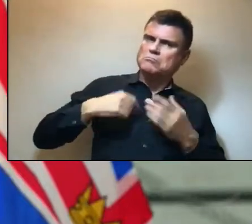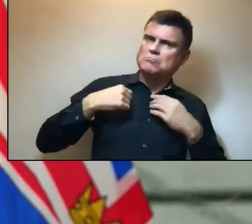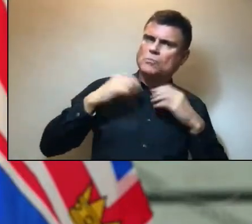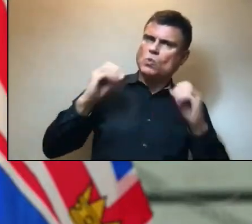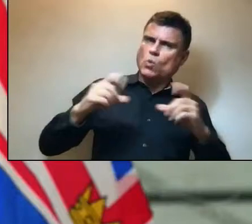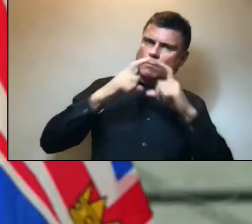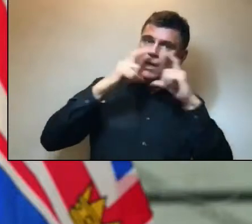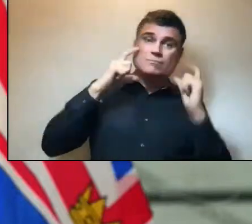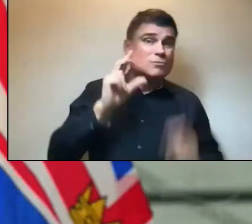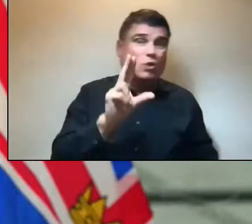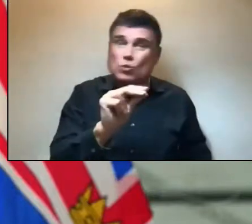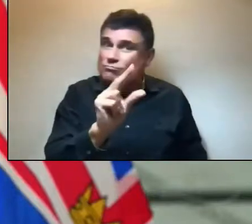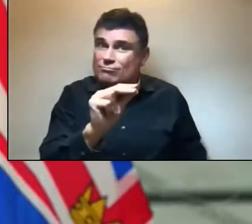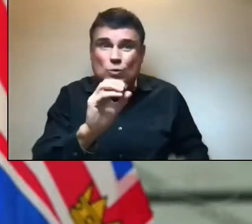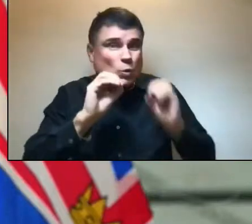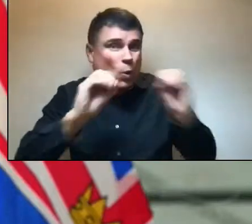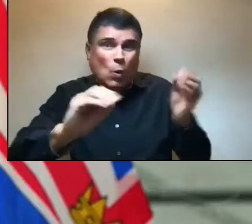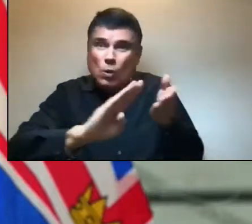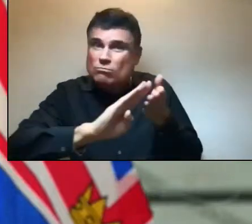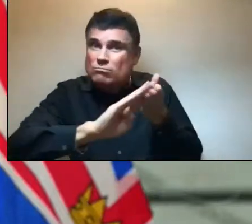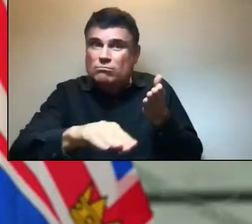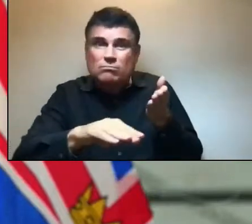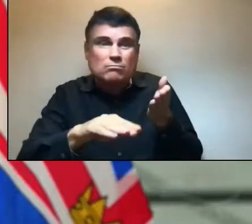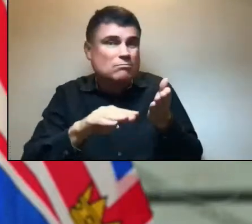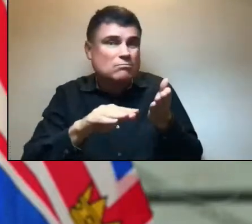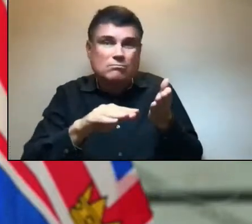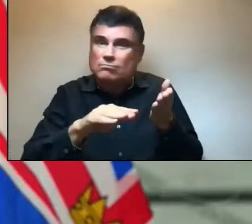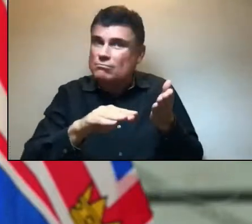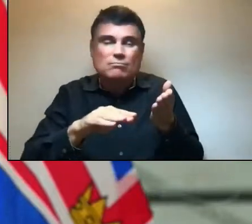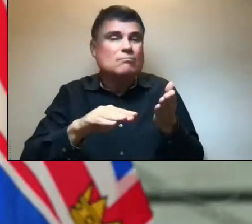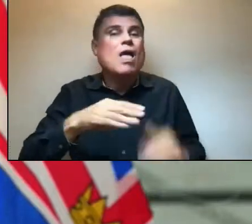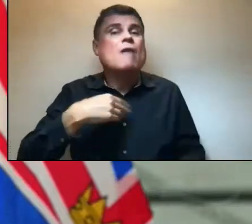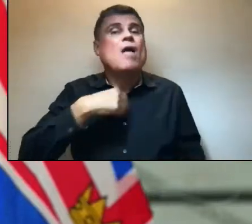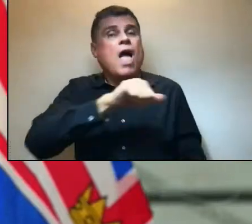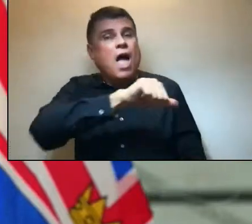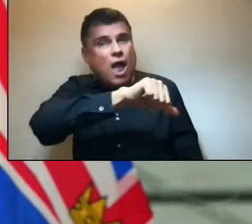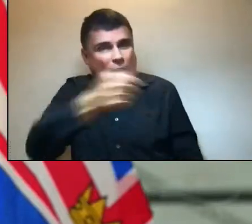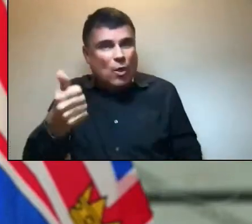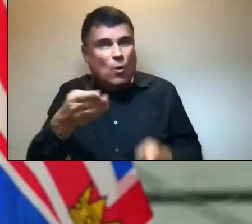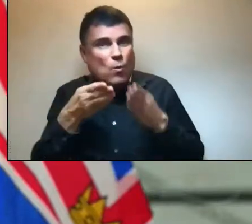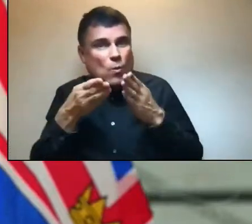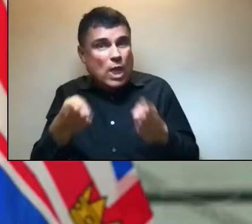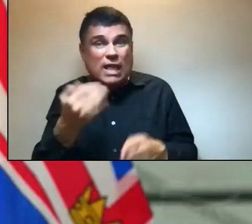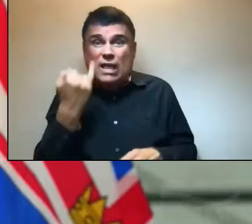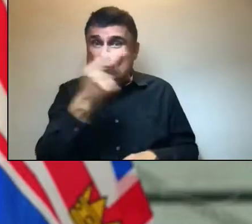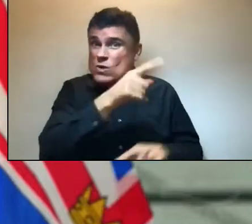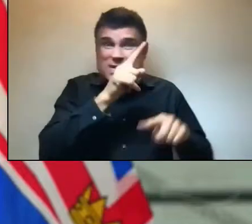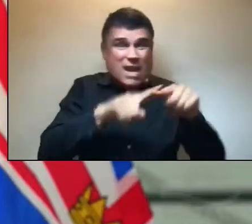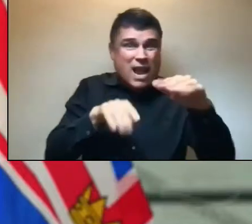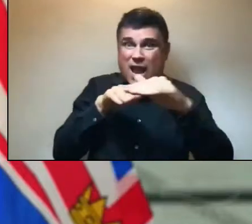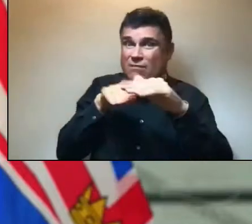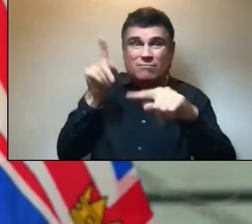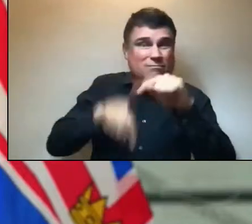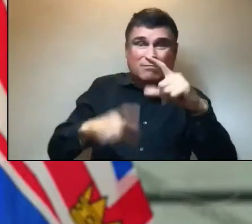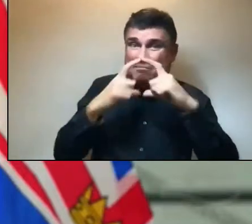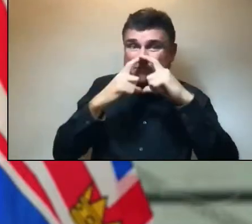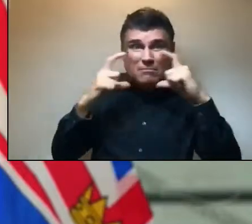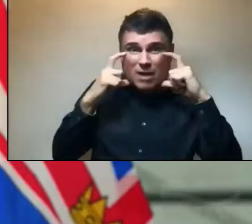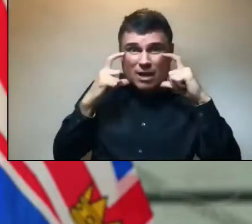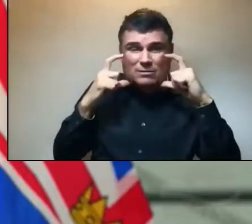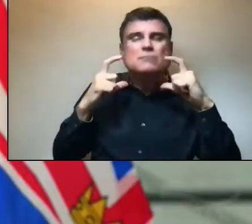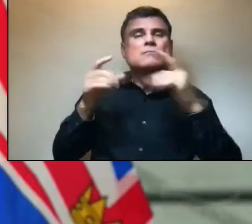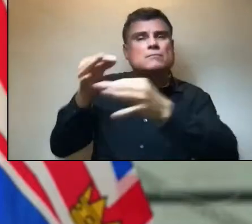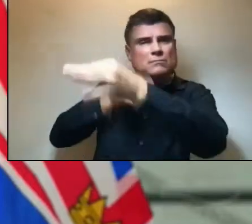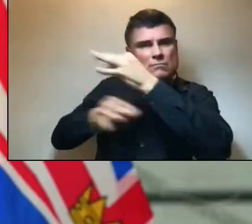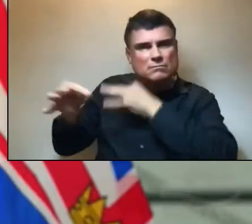case. There are alternatives that we can accommodate people who have a reason why they can't wear masks, and that doesn't mean that you're